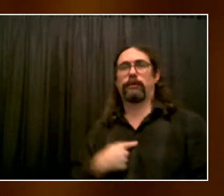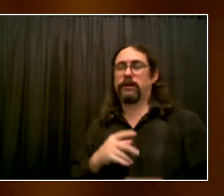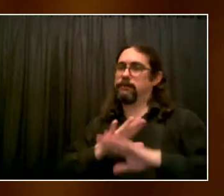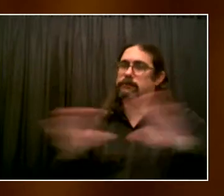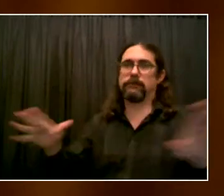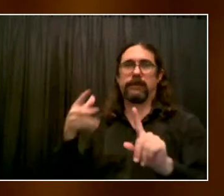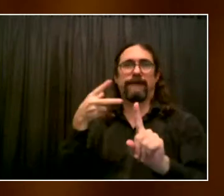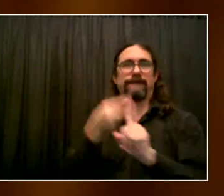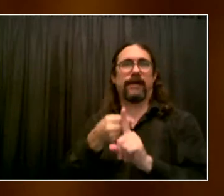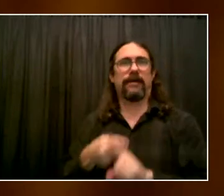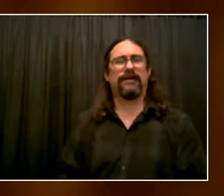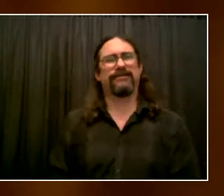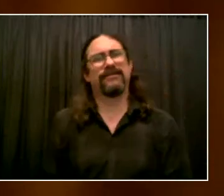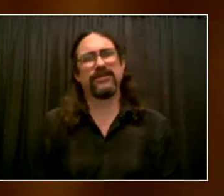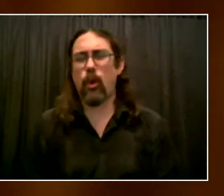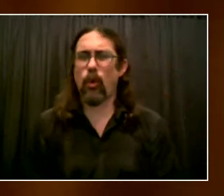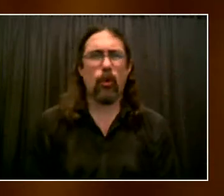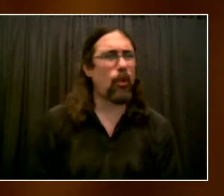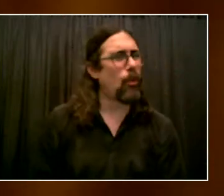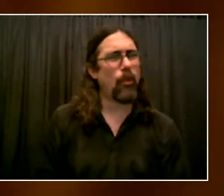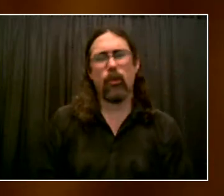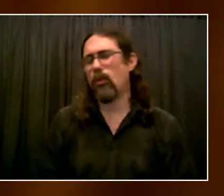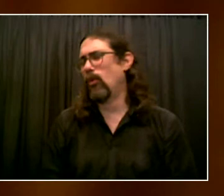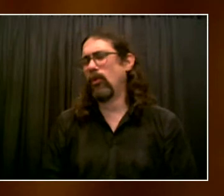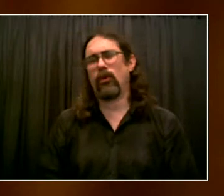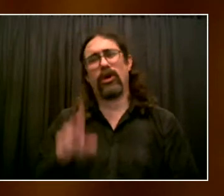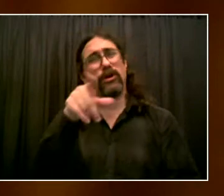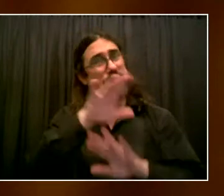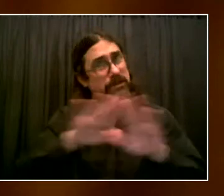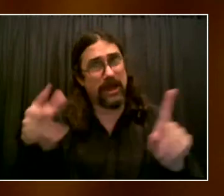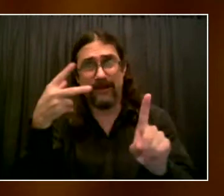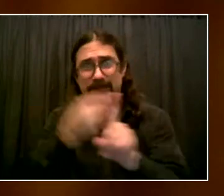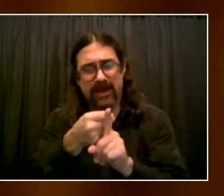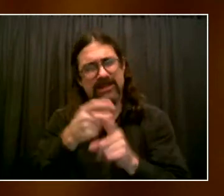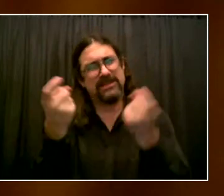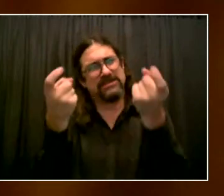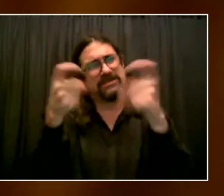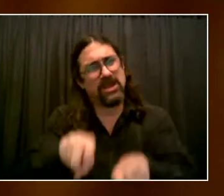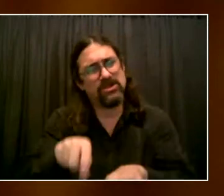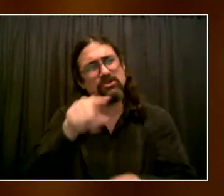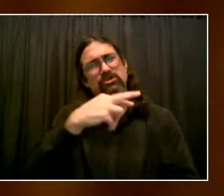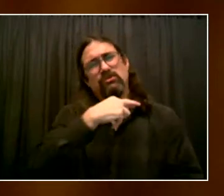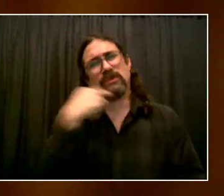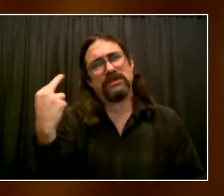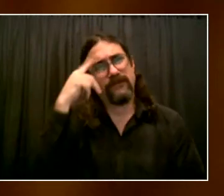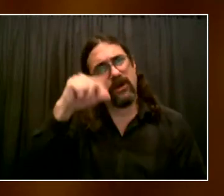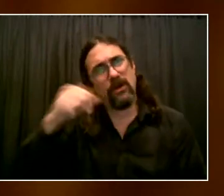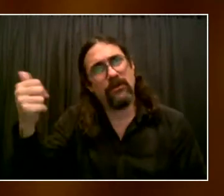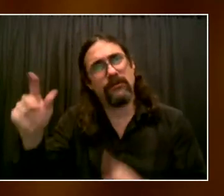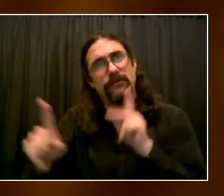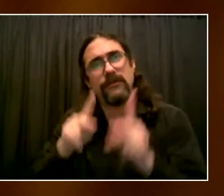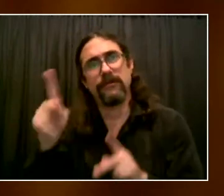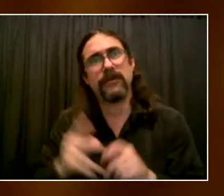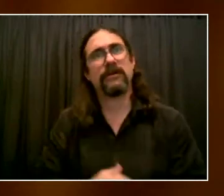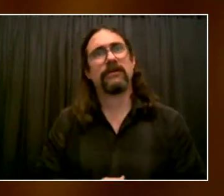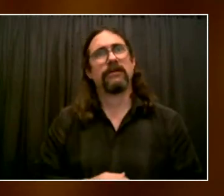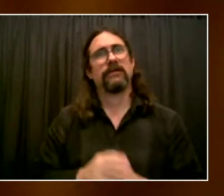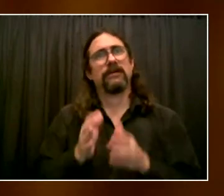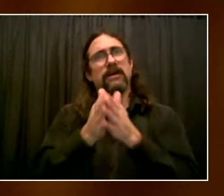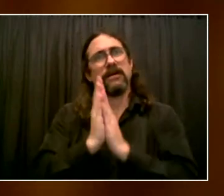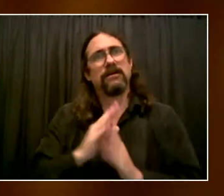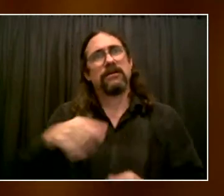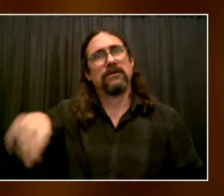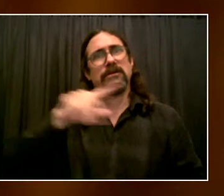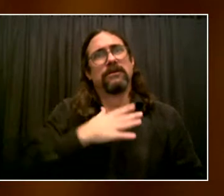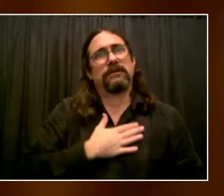them. So I'm very thankful for everything that the city and the state are doing, and the